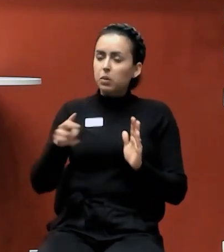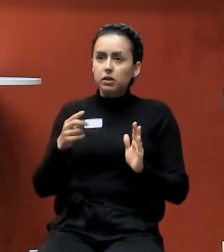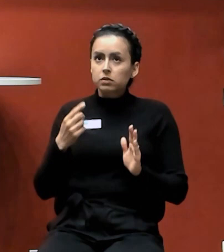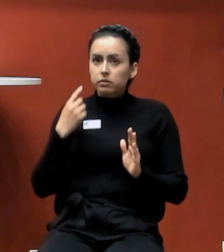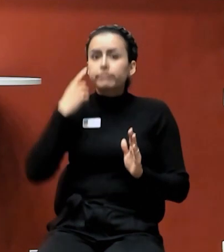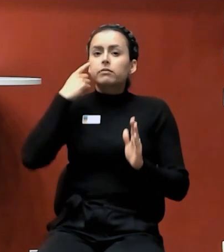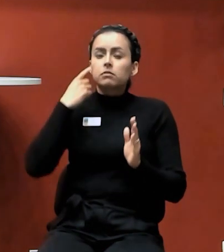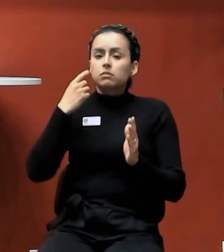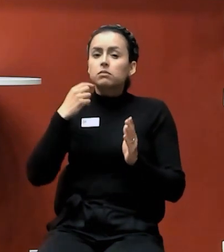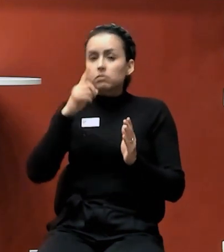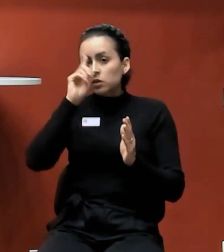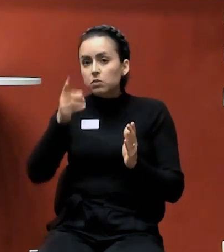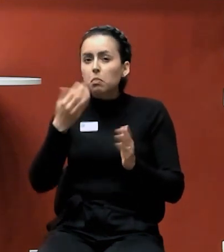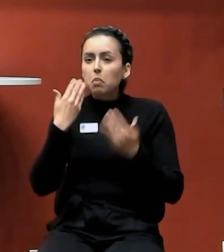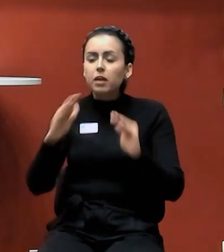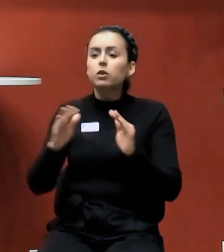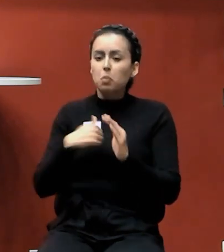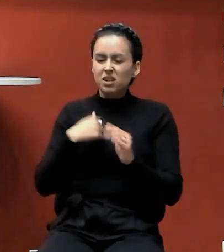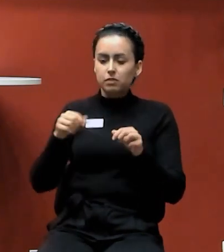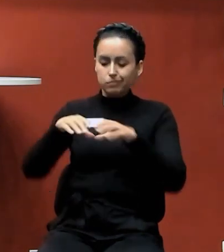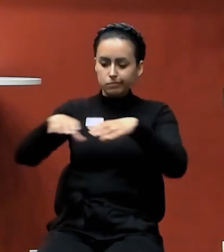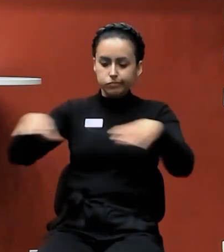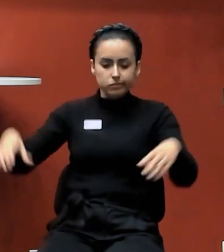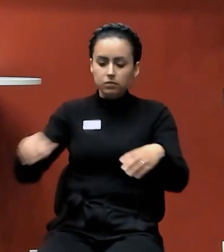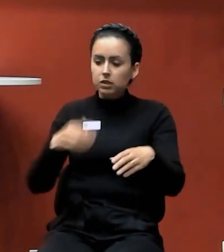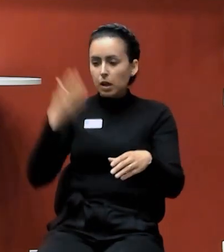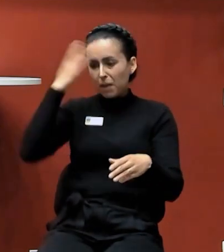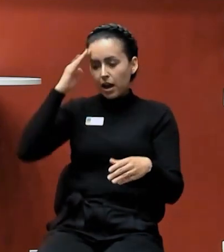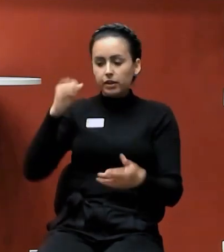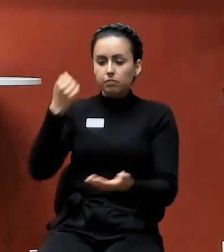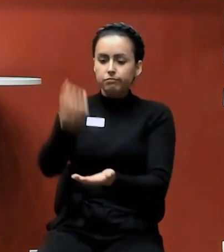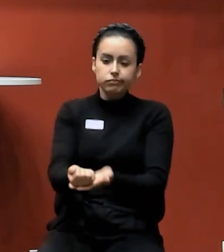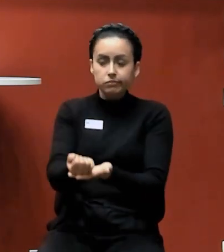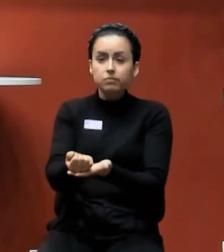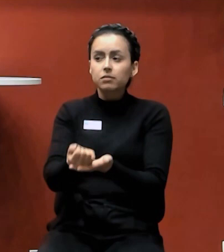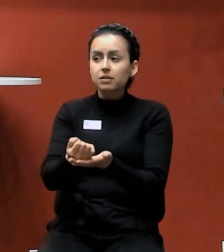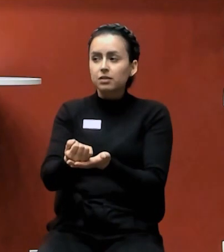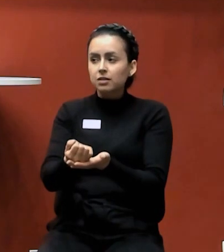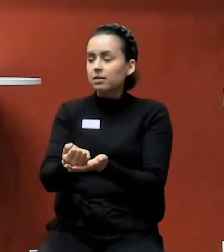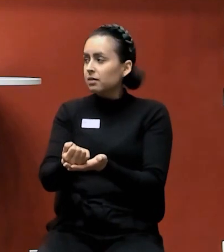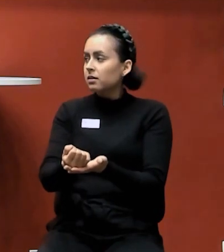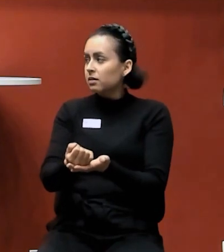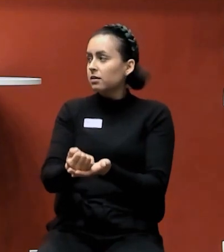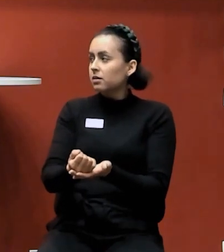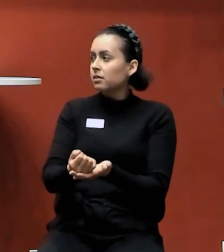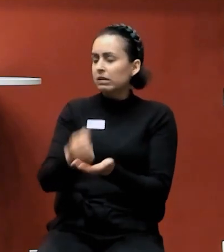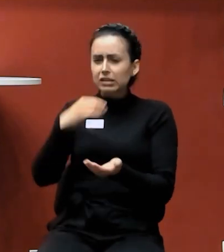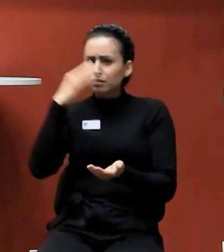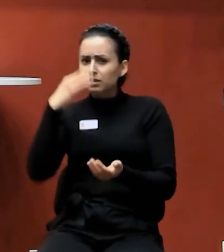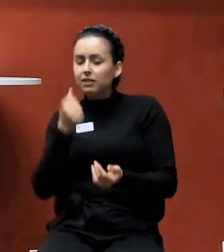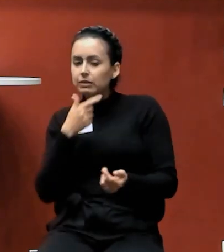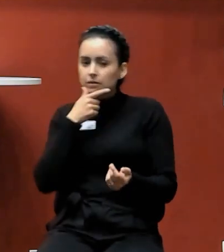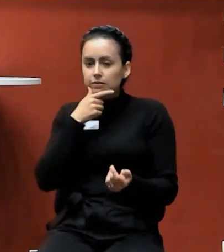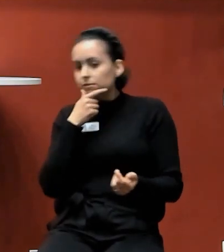today was the moment where I put my head on the block, kind of literally, where people got a little bit apprehensive in